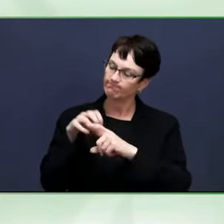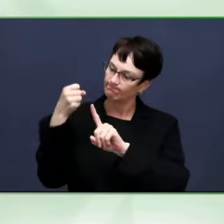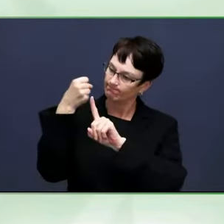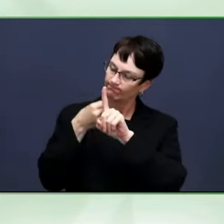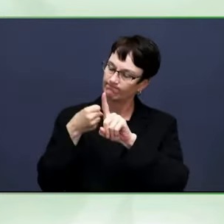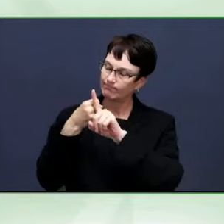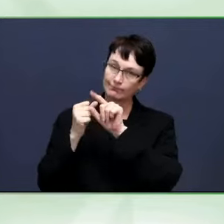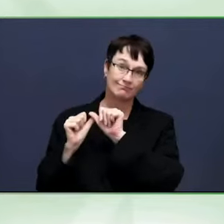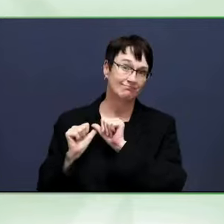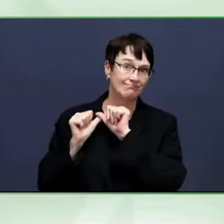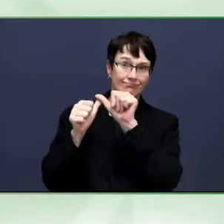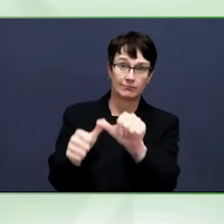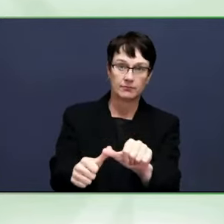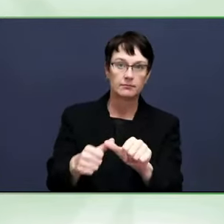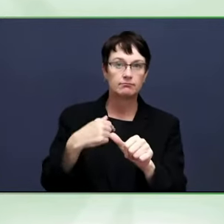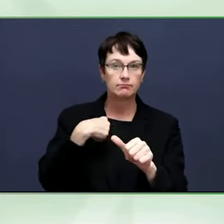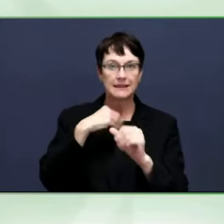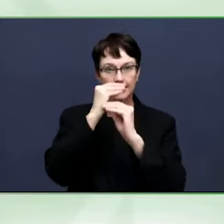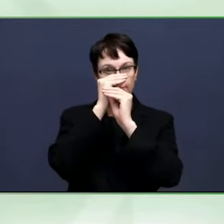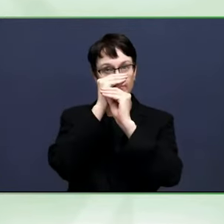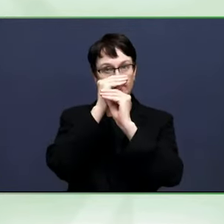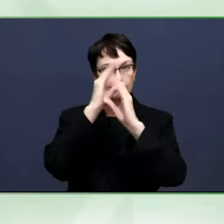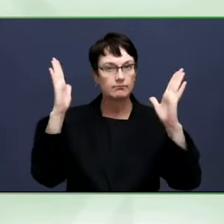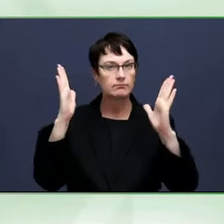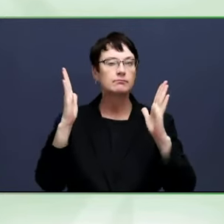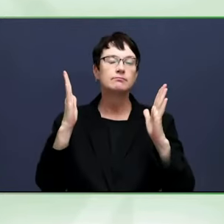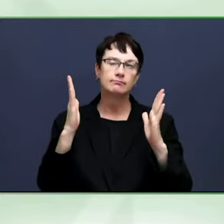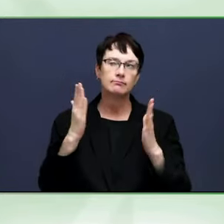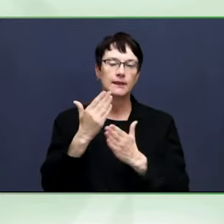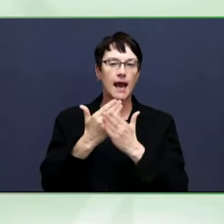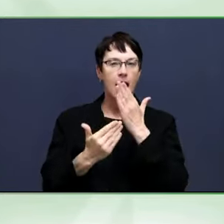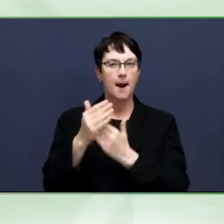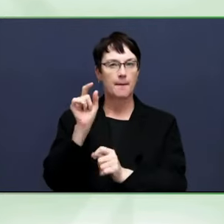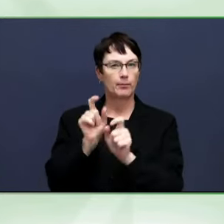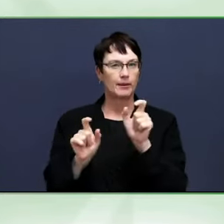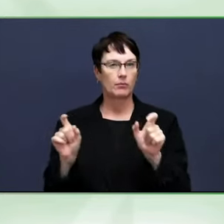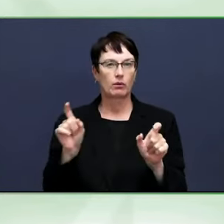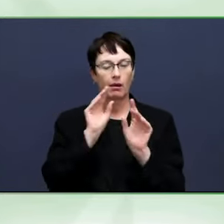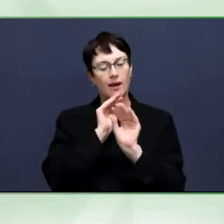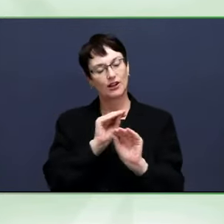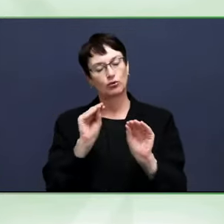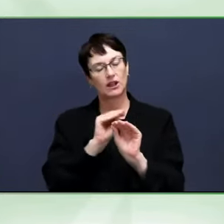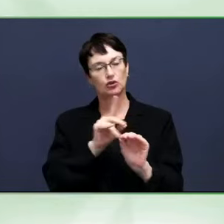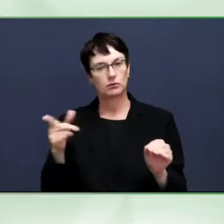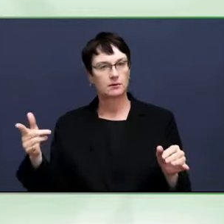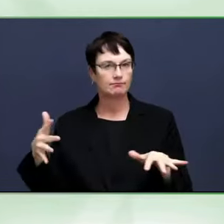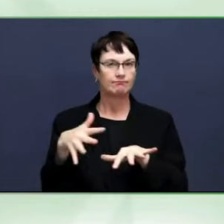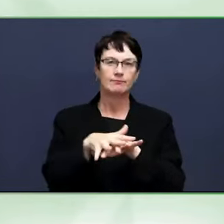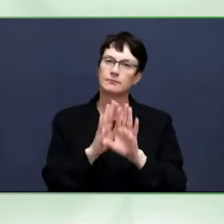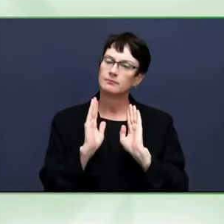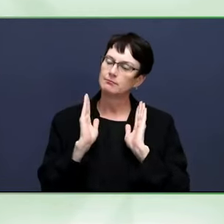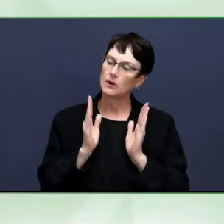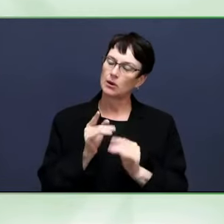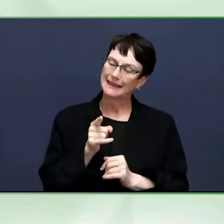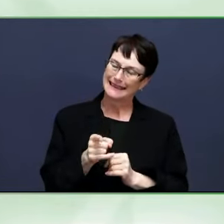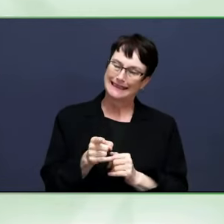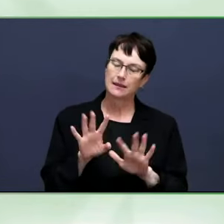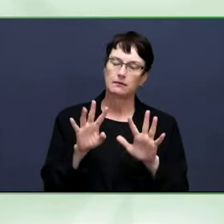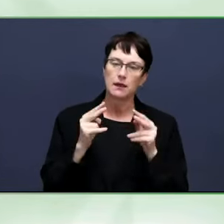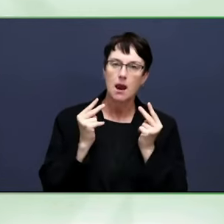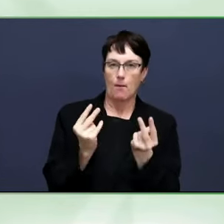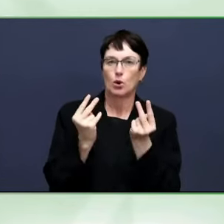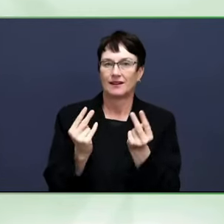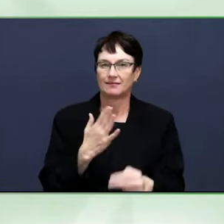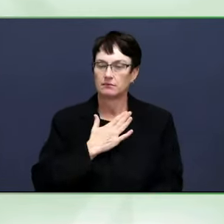is one of the key areas to do this and to contribute to this.